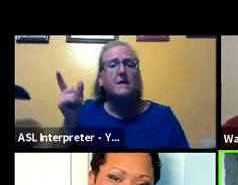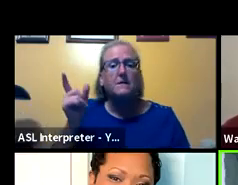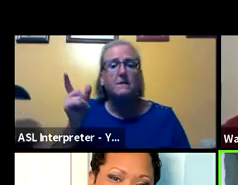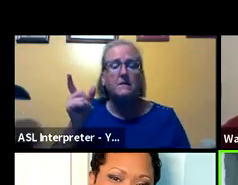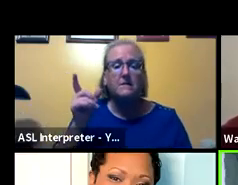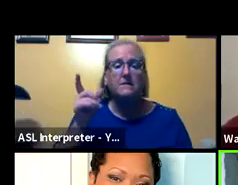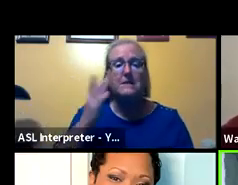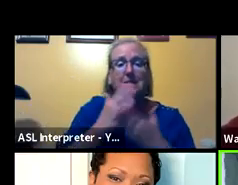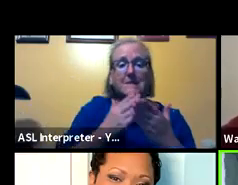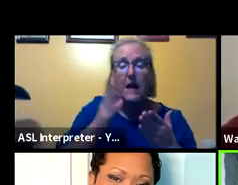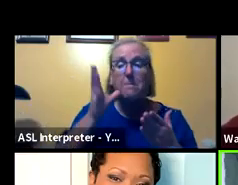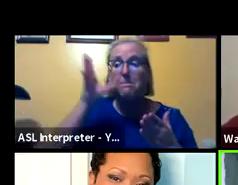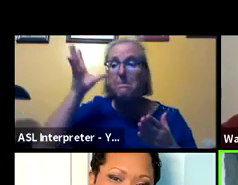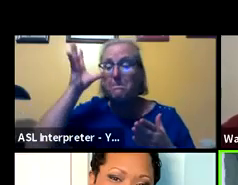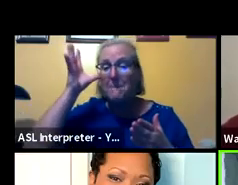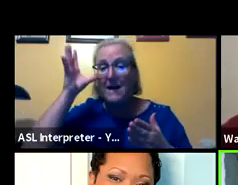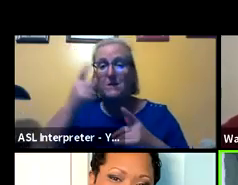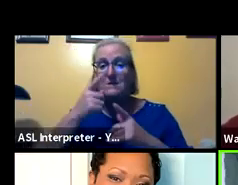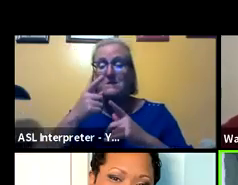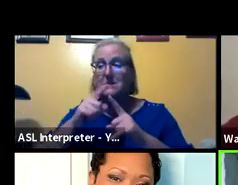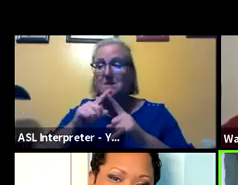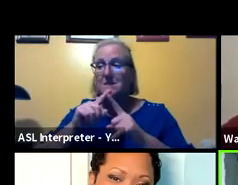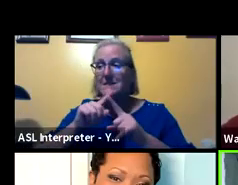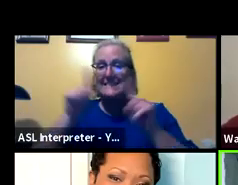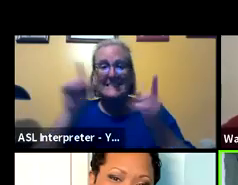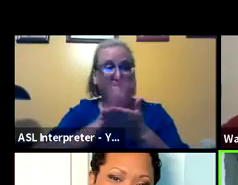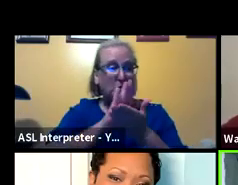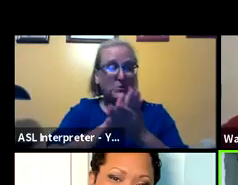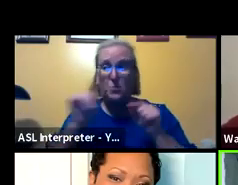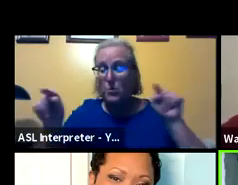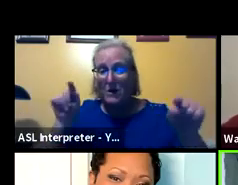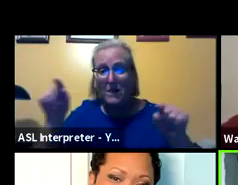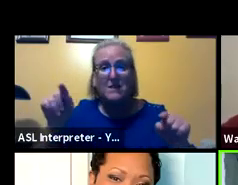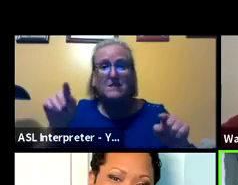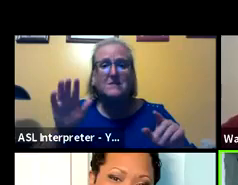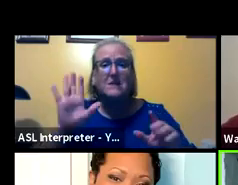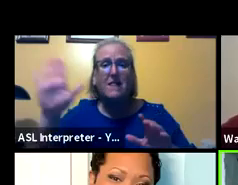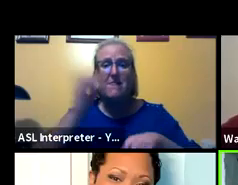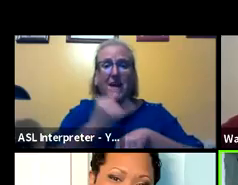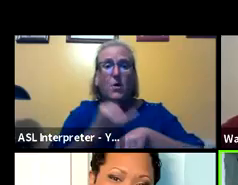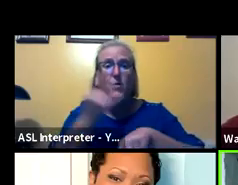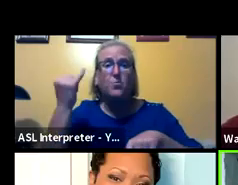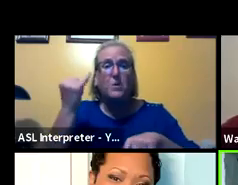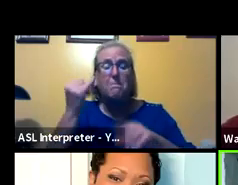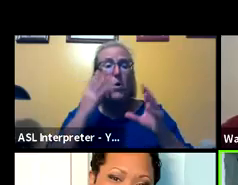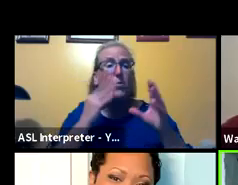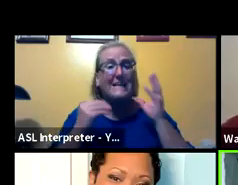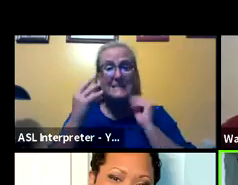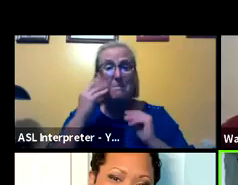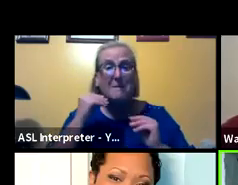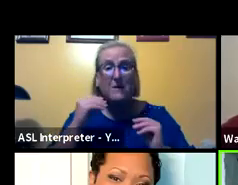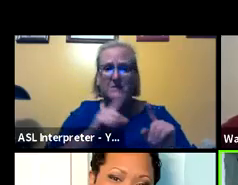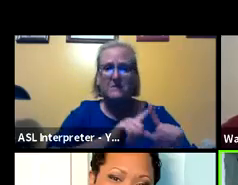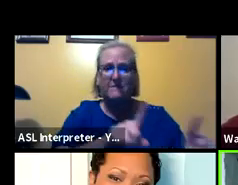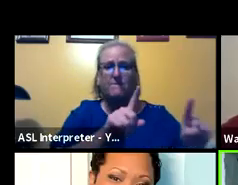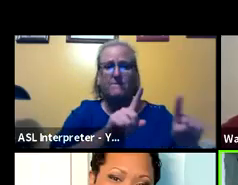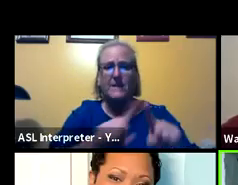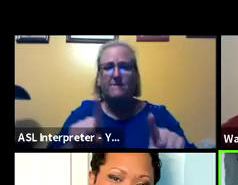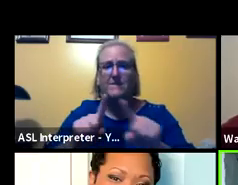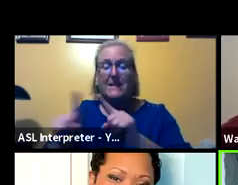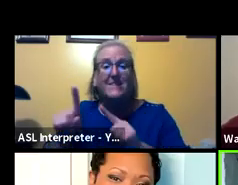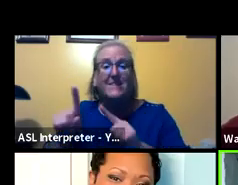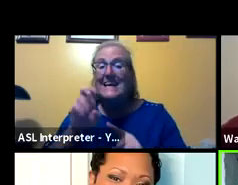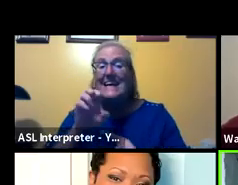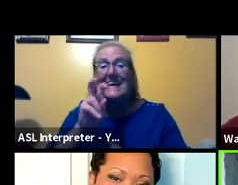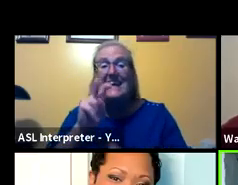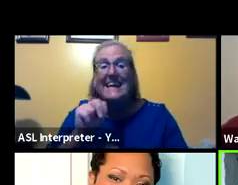from different schools, from child to child, their remote experience has been different, even in the same school.